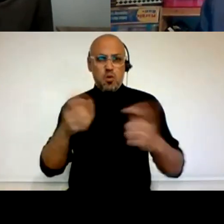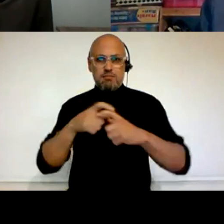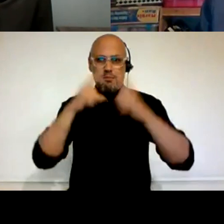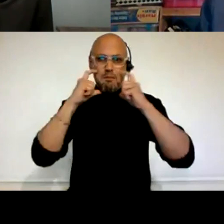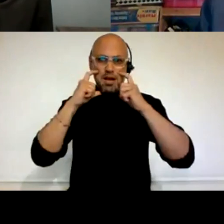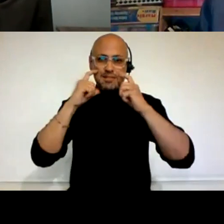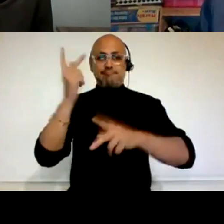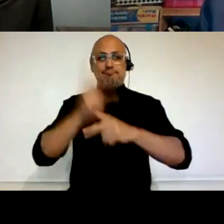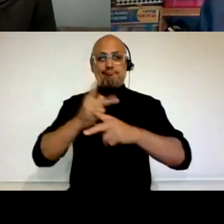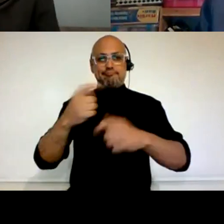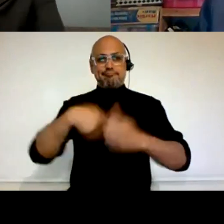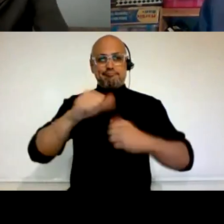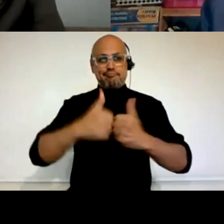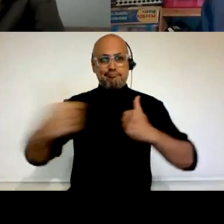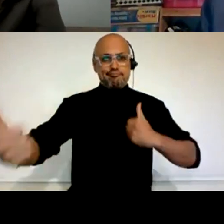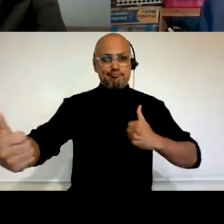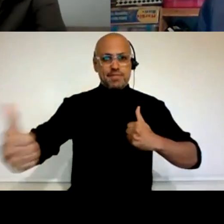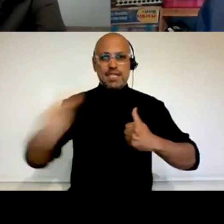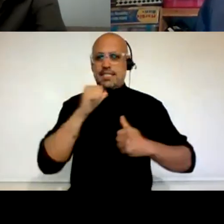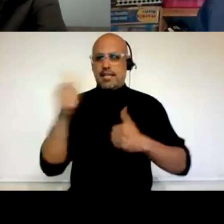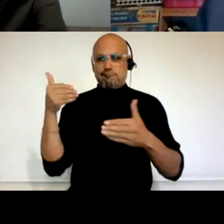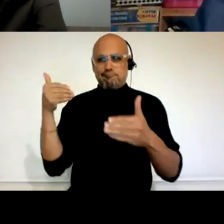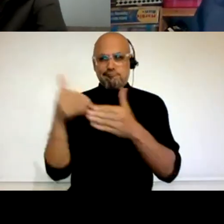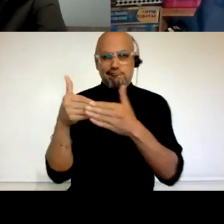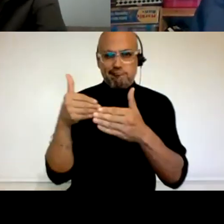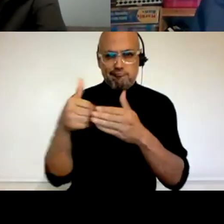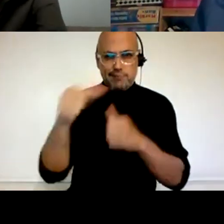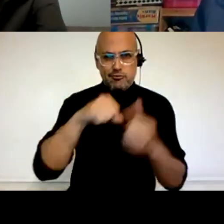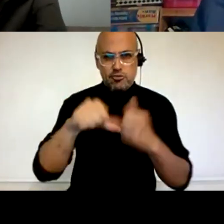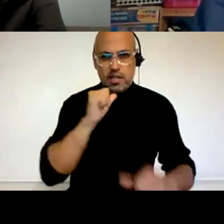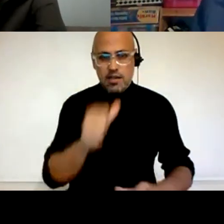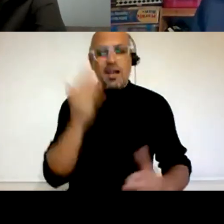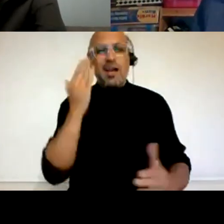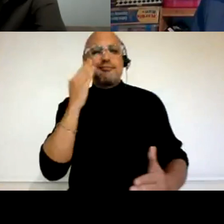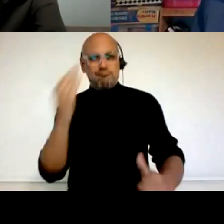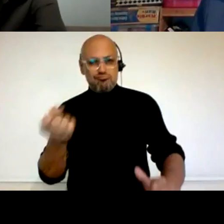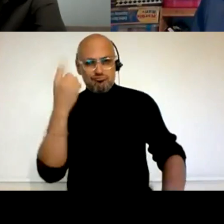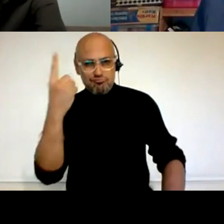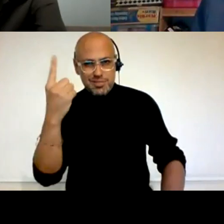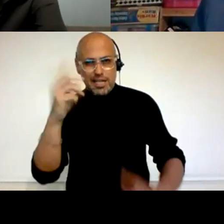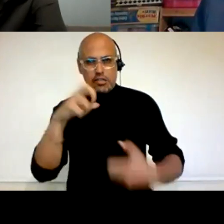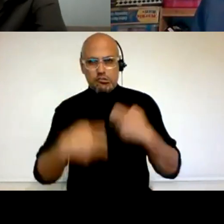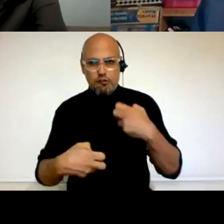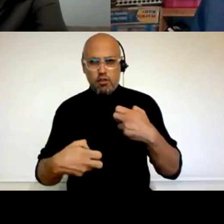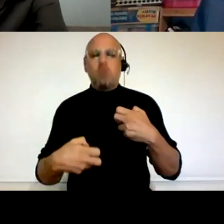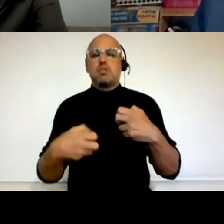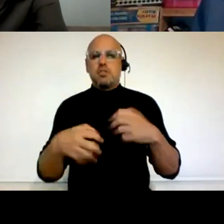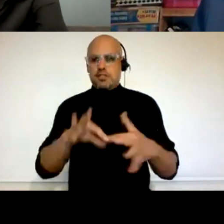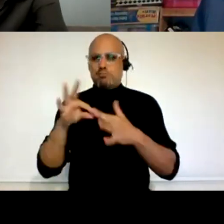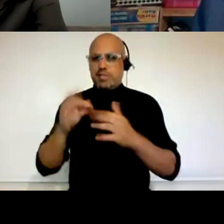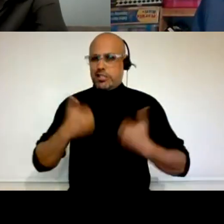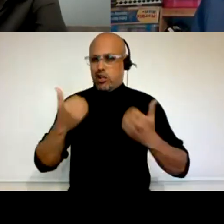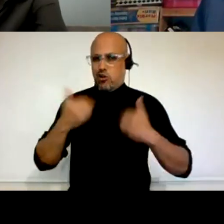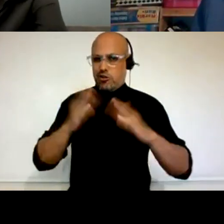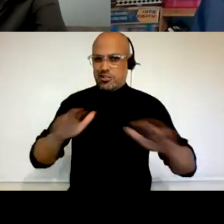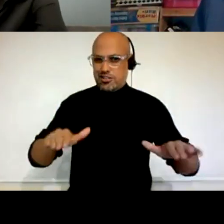social distancing and not be too close to one another. I understand this is very difficult, especially with our younger children, but that is one of the things